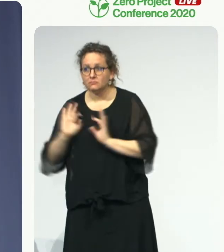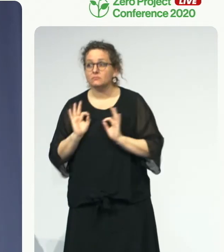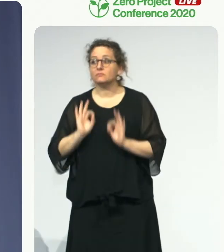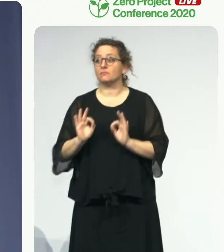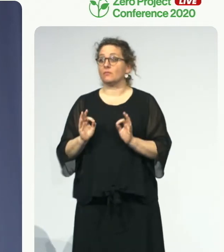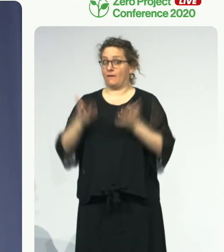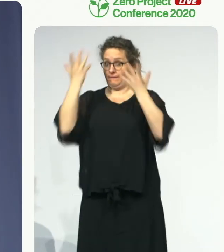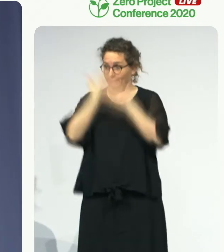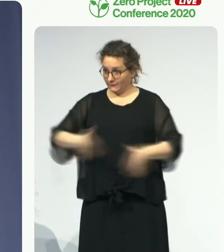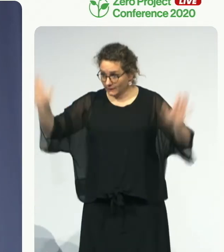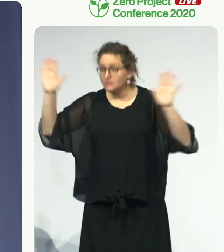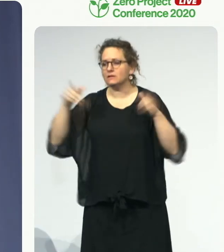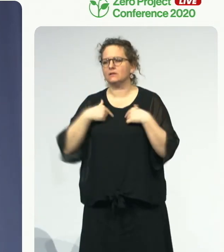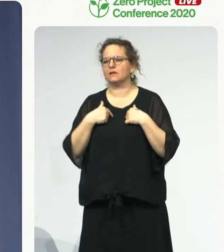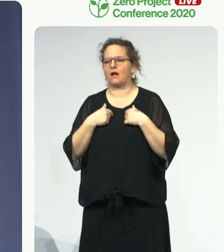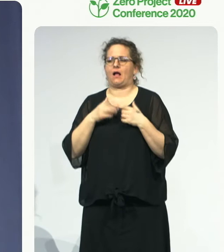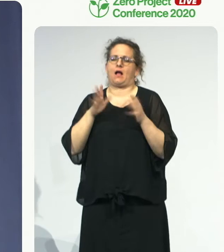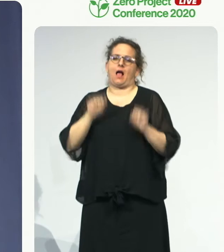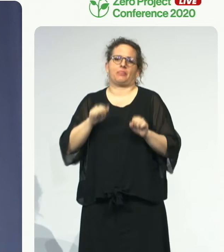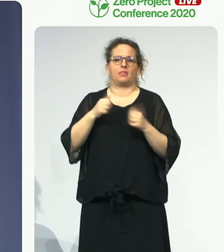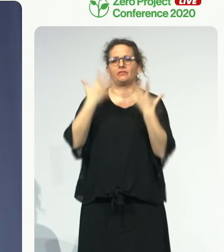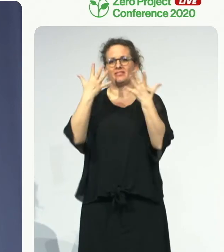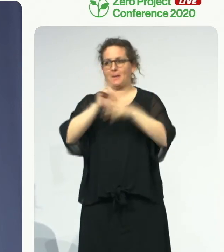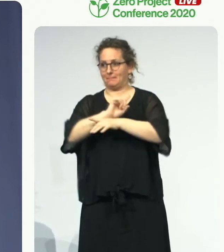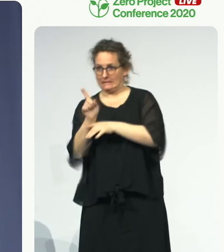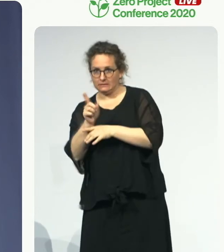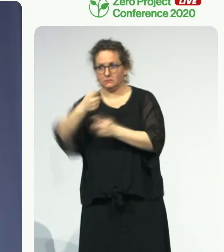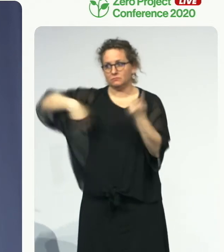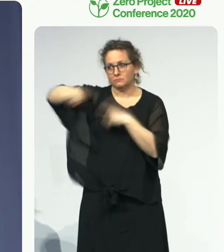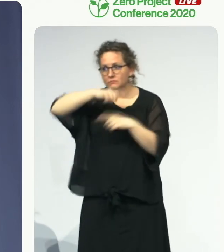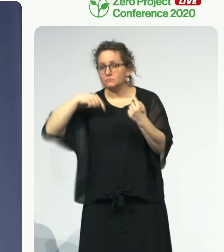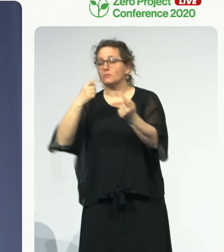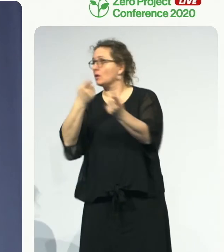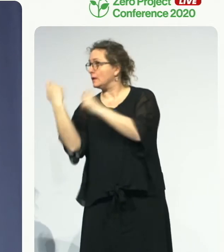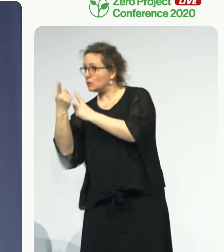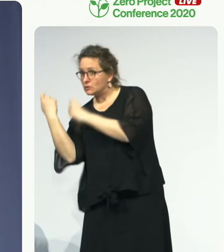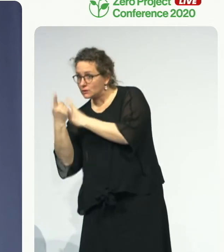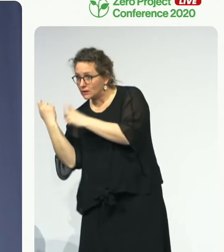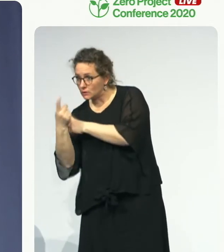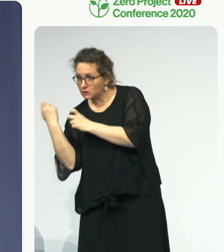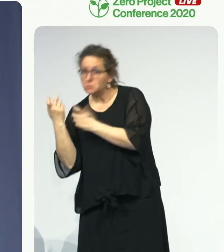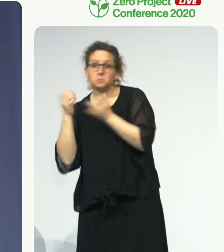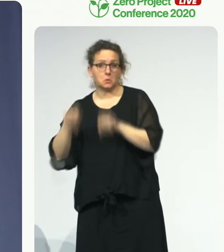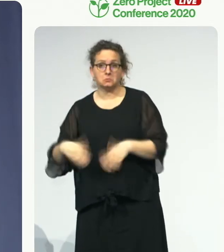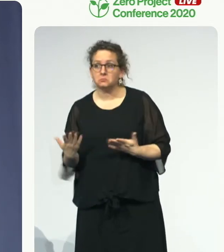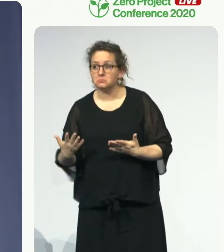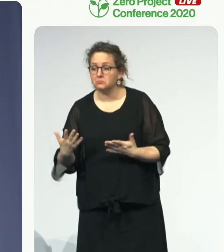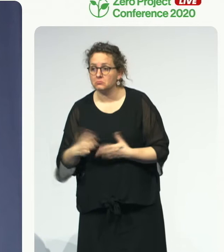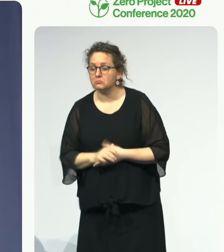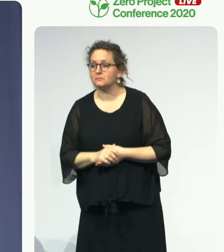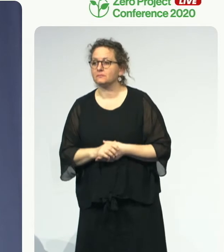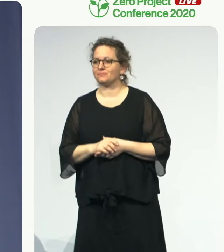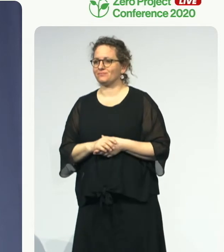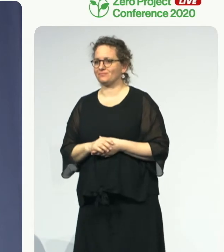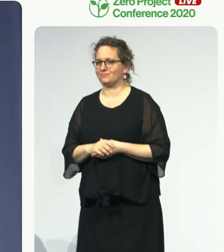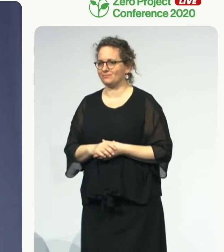about 10 minutes left over, and I hope that members of the audience will formulate questions during the presentations that they can ask at the end.